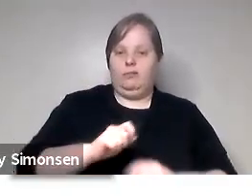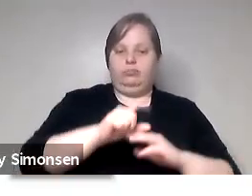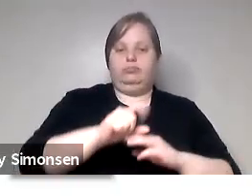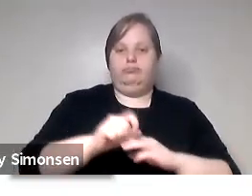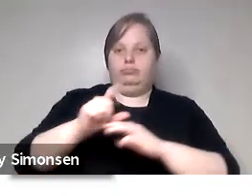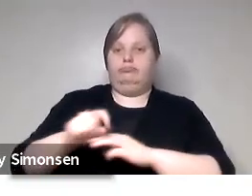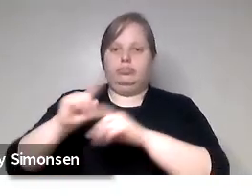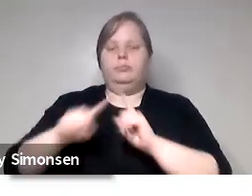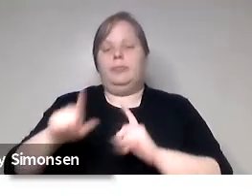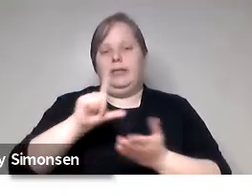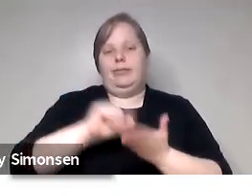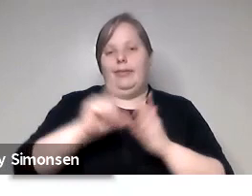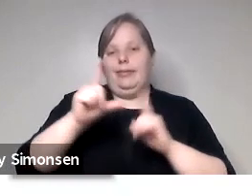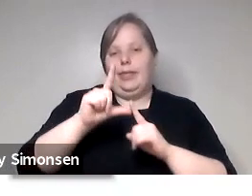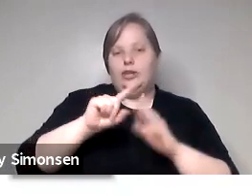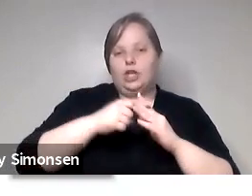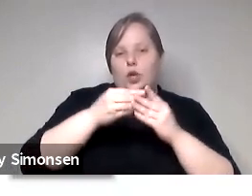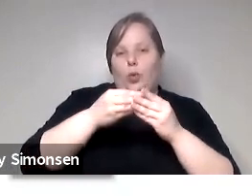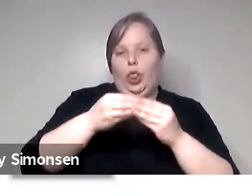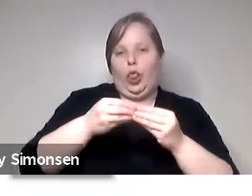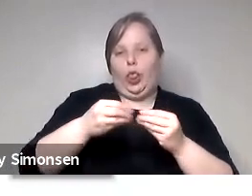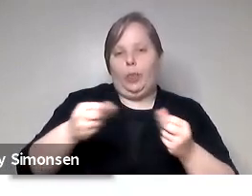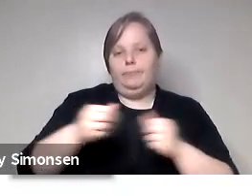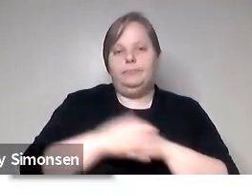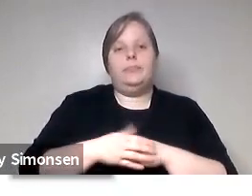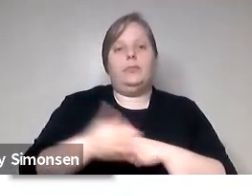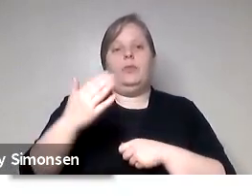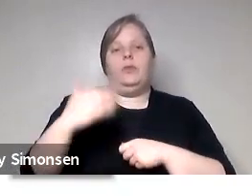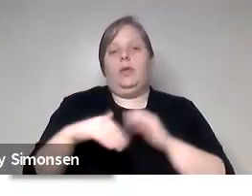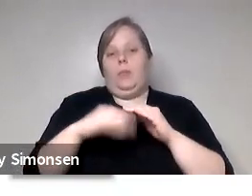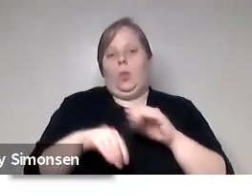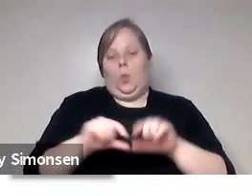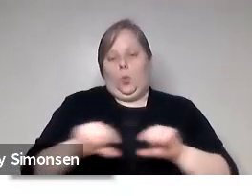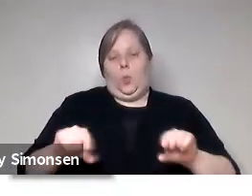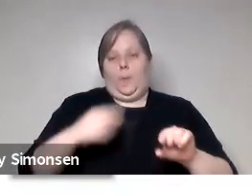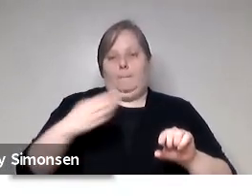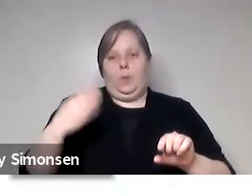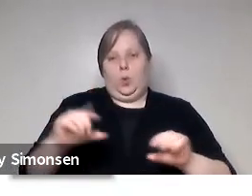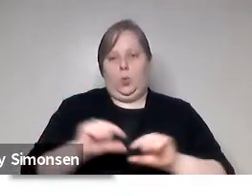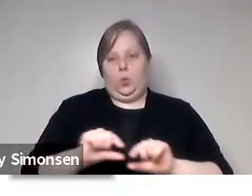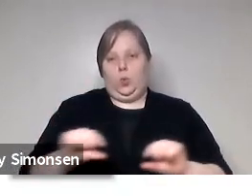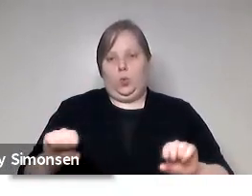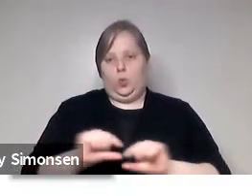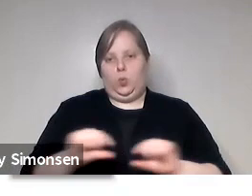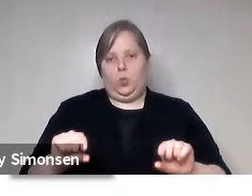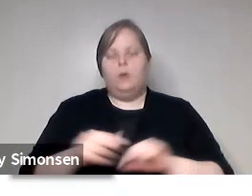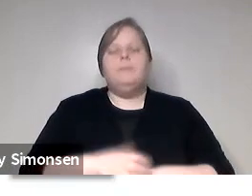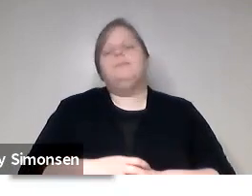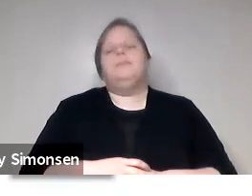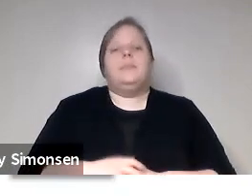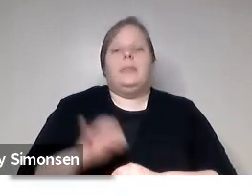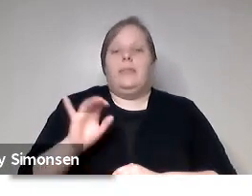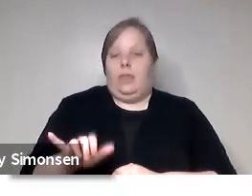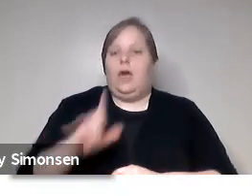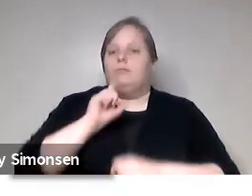to fade on it. And right below that is actually another pill case, and that one